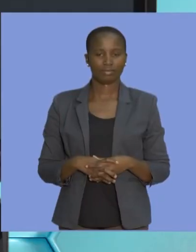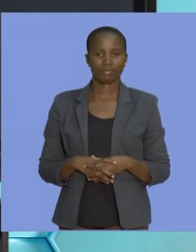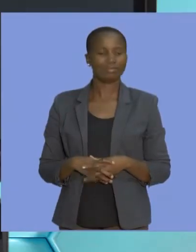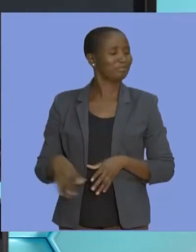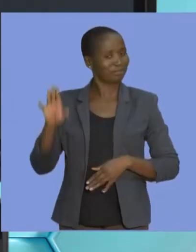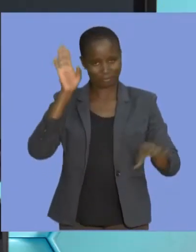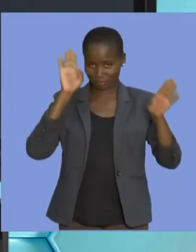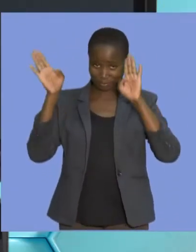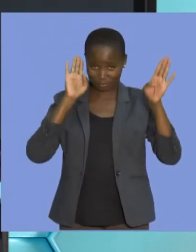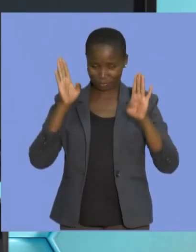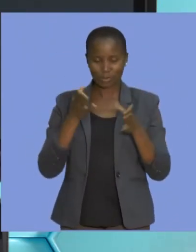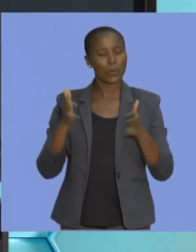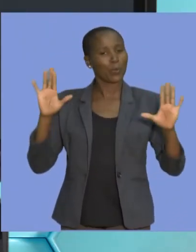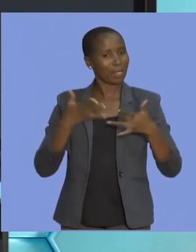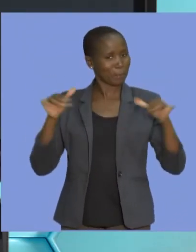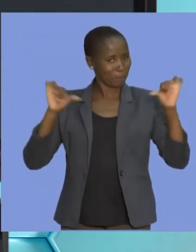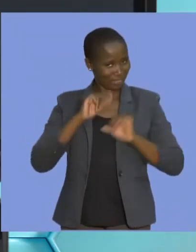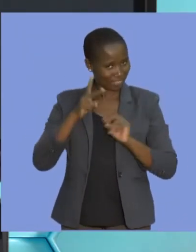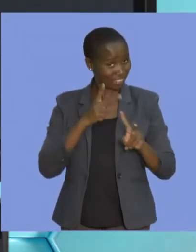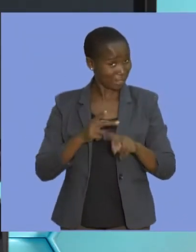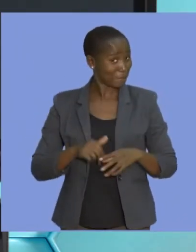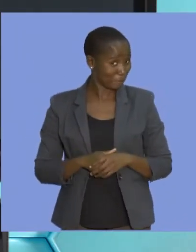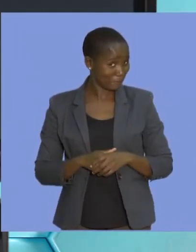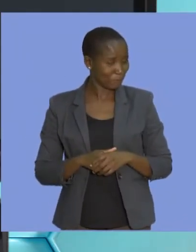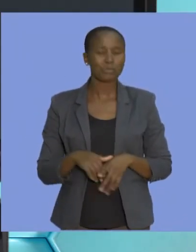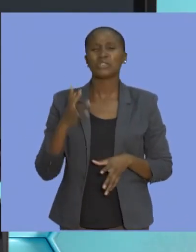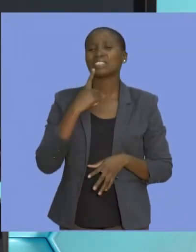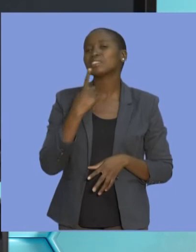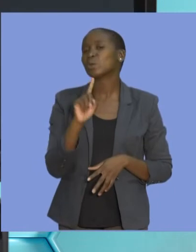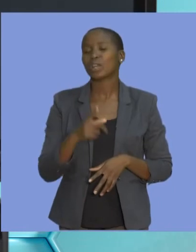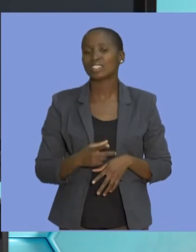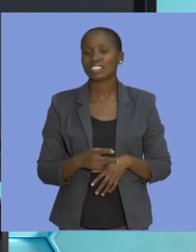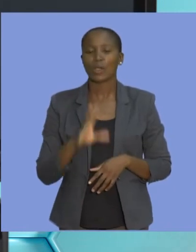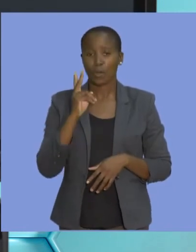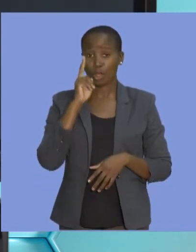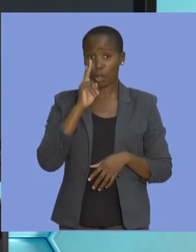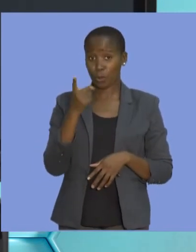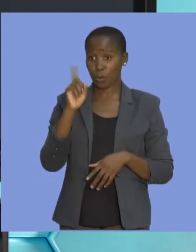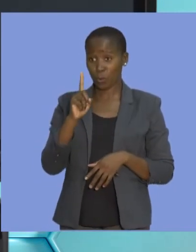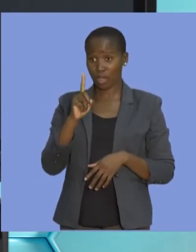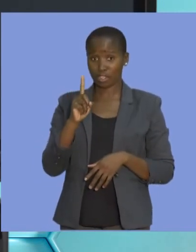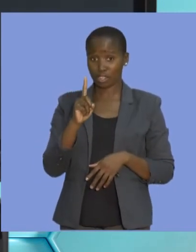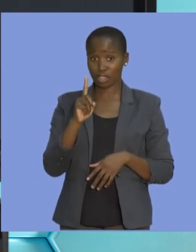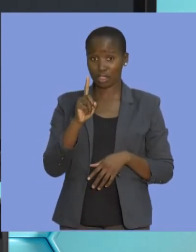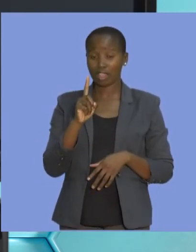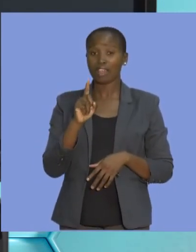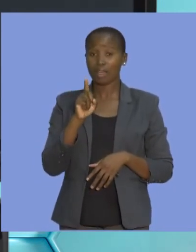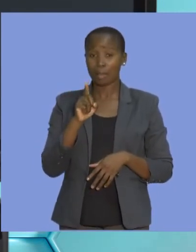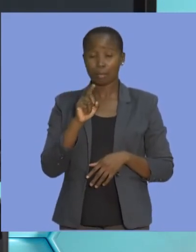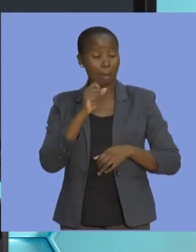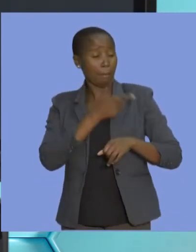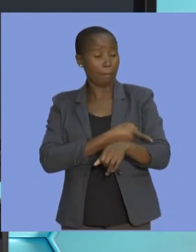Hello guys, welcome back again. What I said now, we're going to look at such a